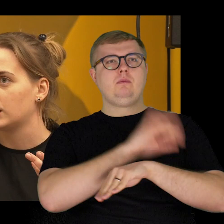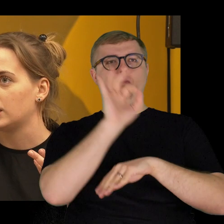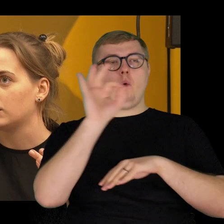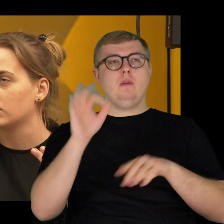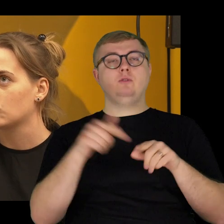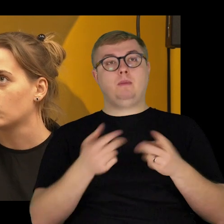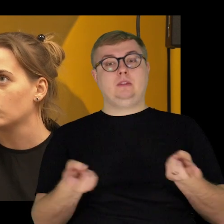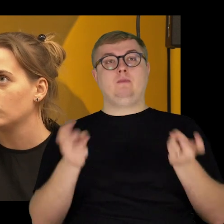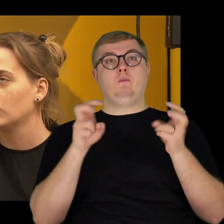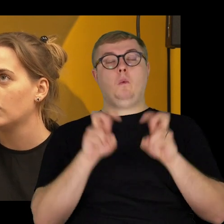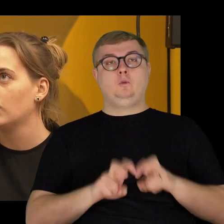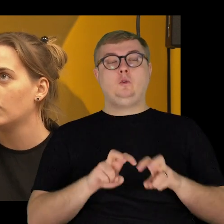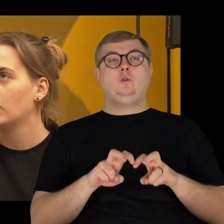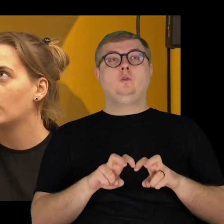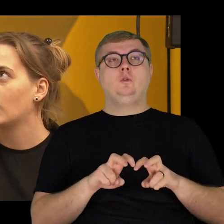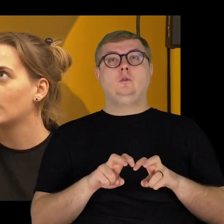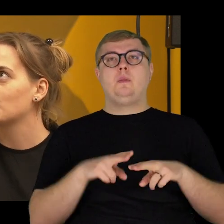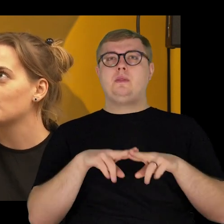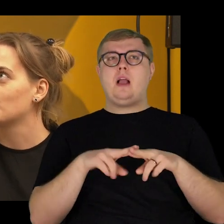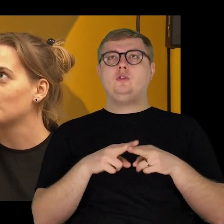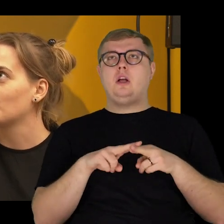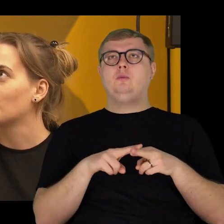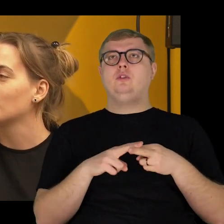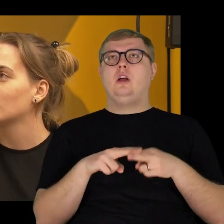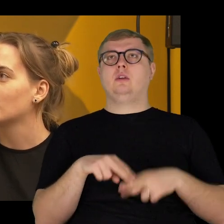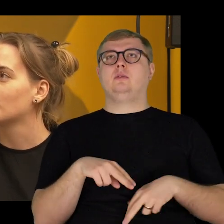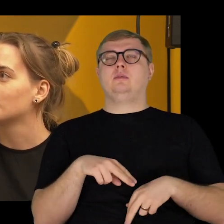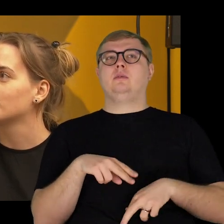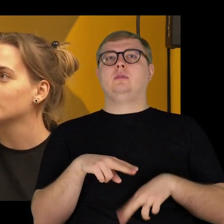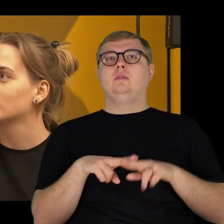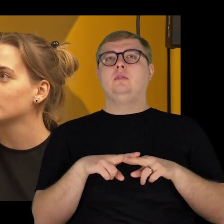create a tool to, you know,